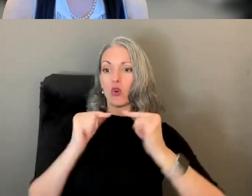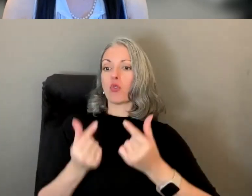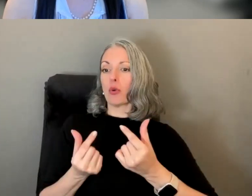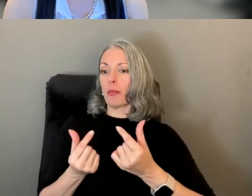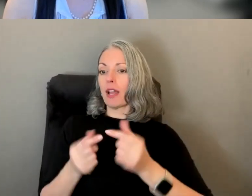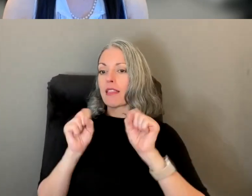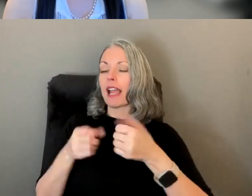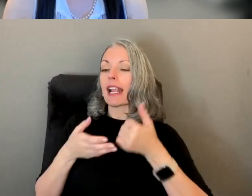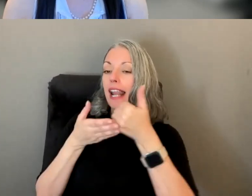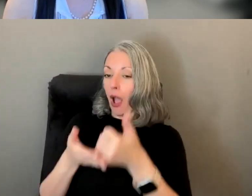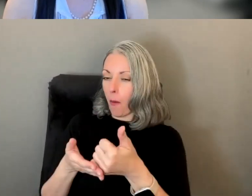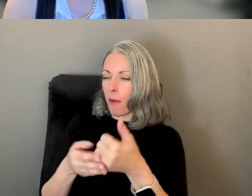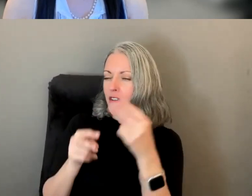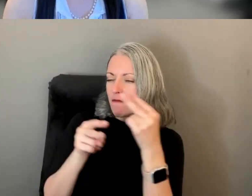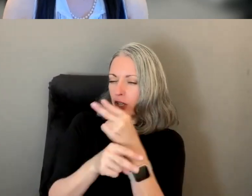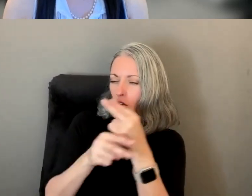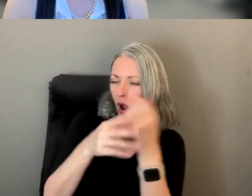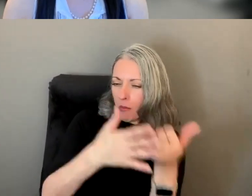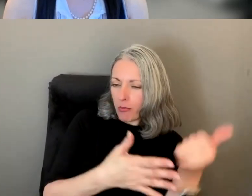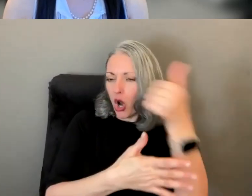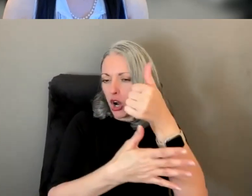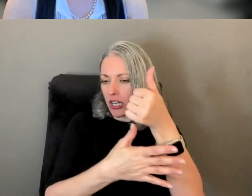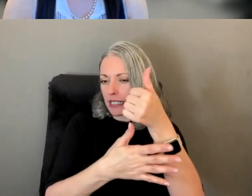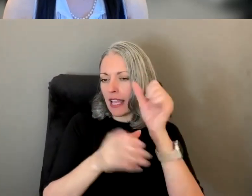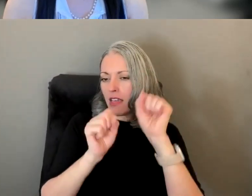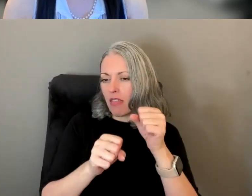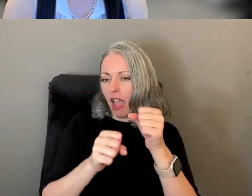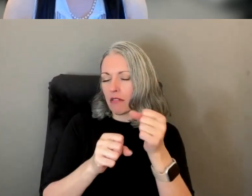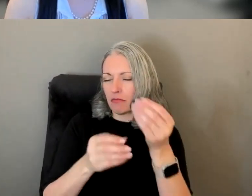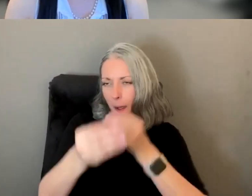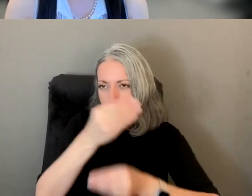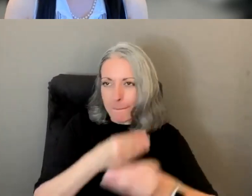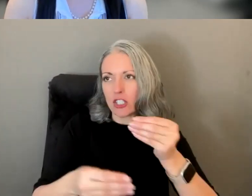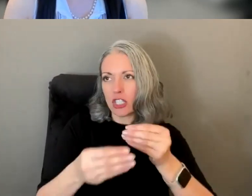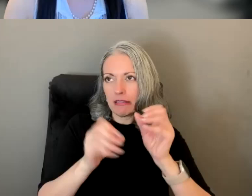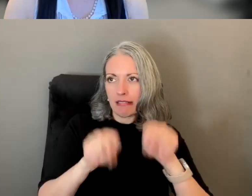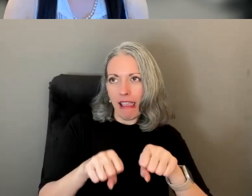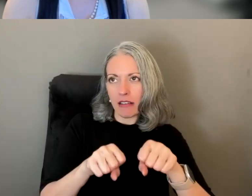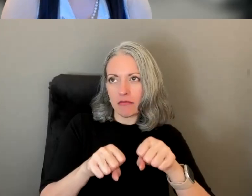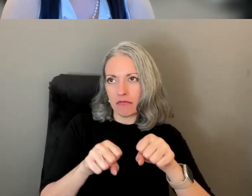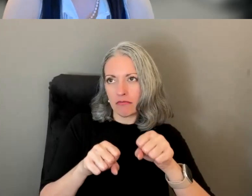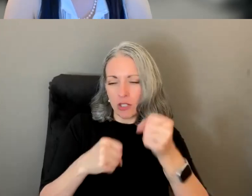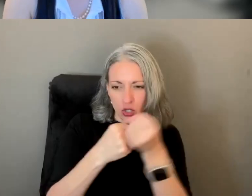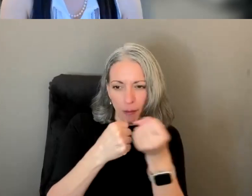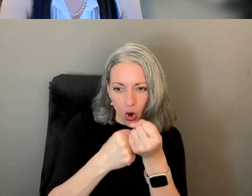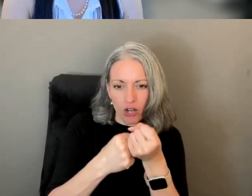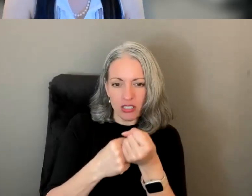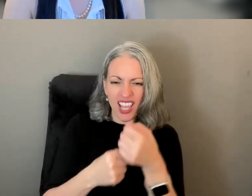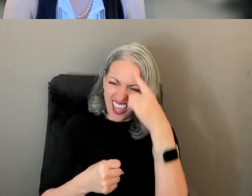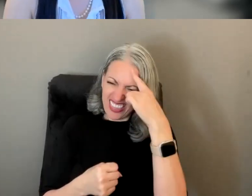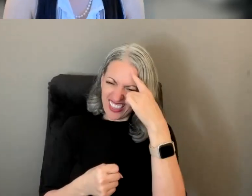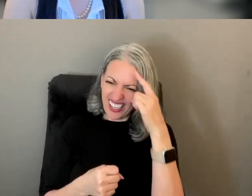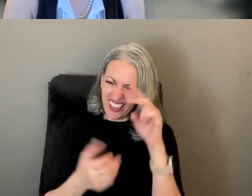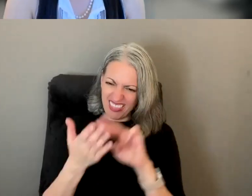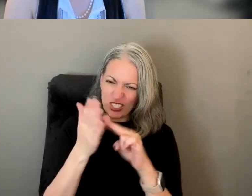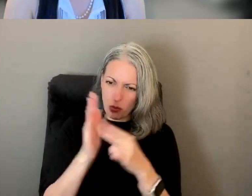can help figure out priorities that can move in a different budget climate. So I think that's what Dr. Mobley in part was saying. So